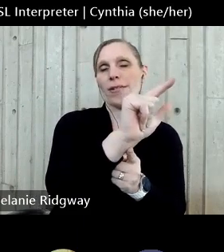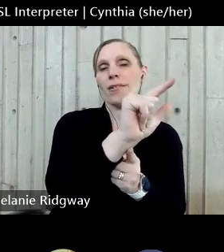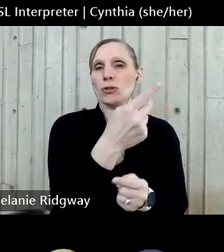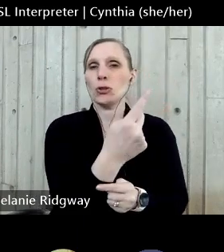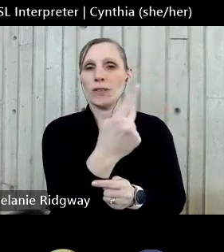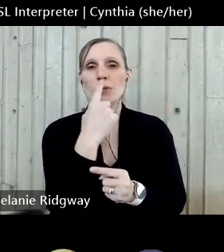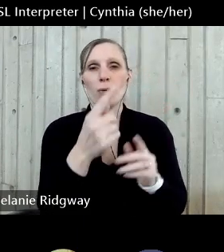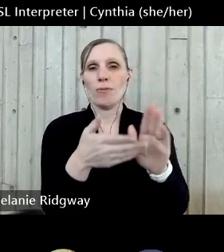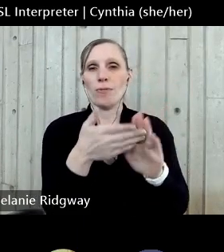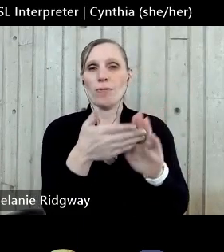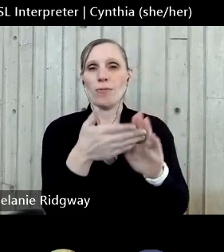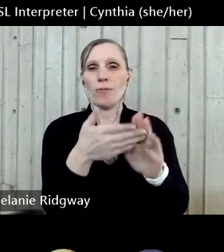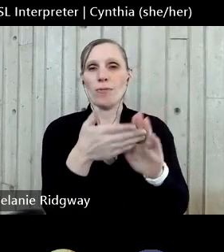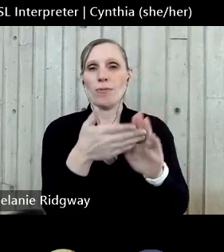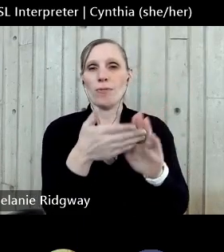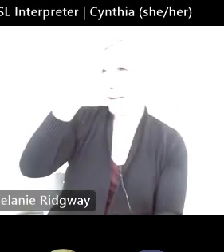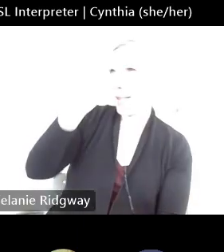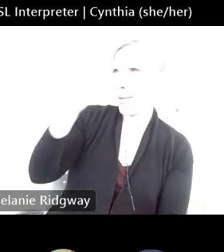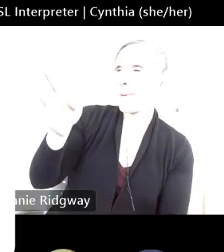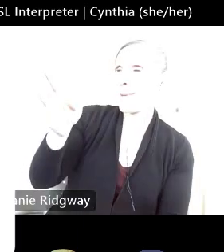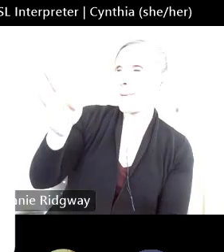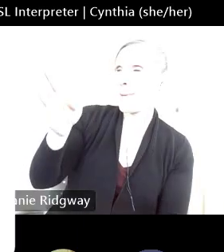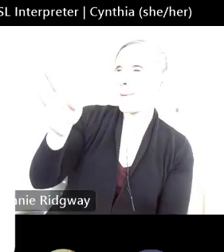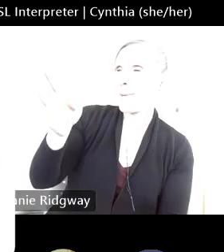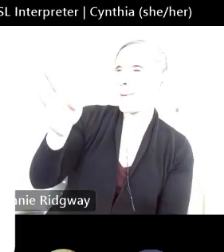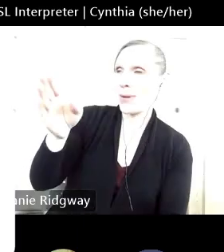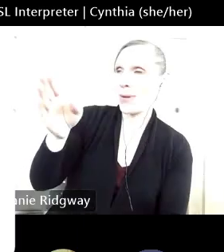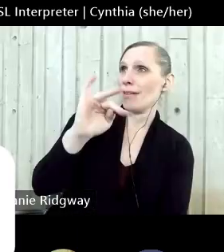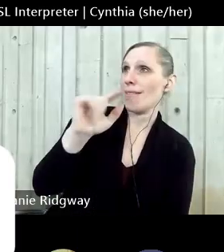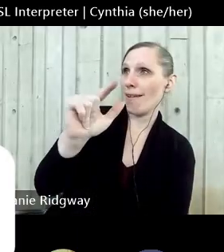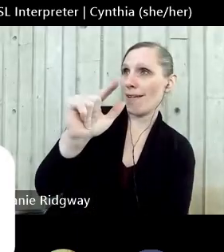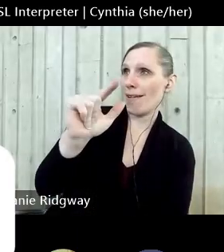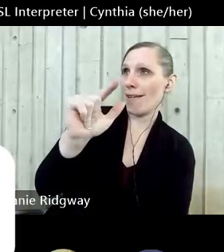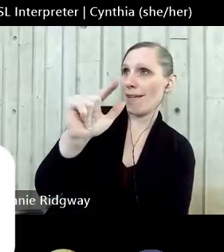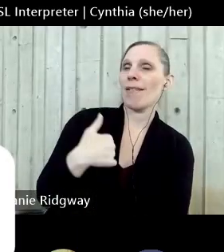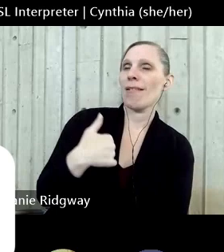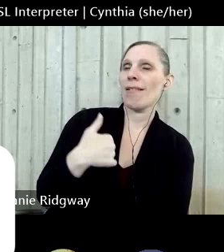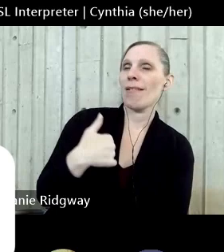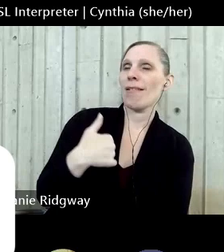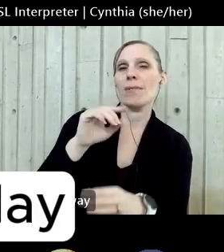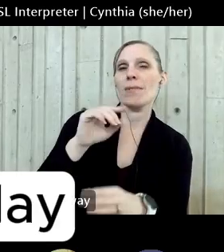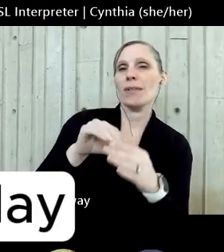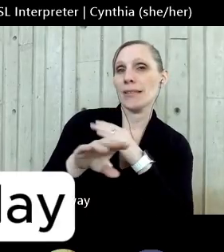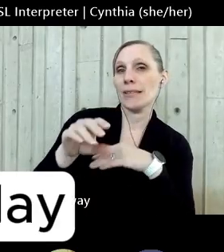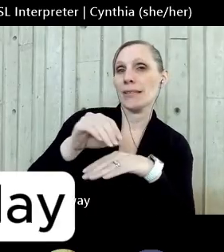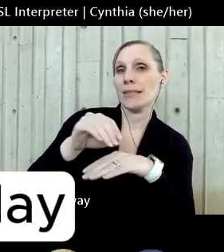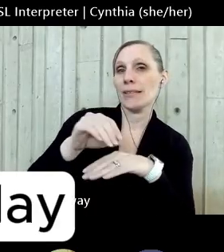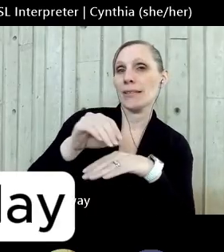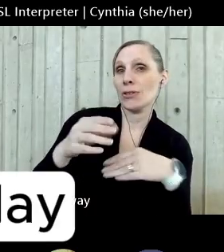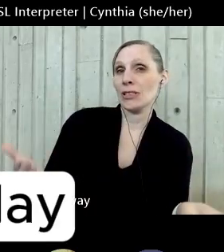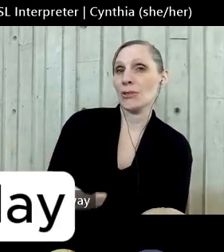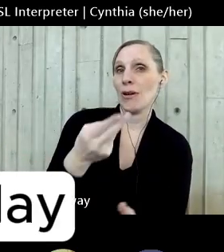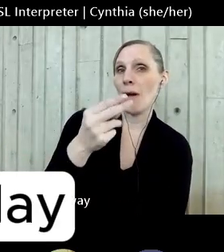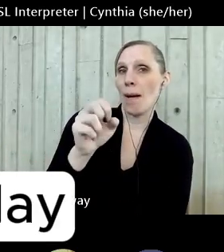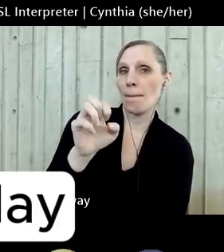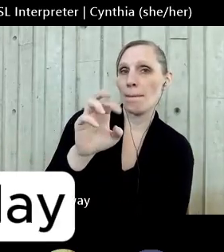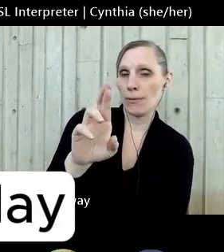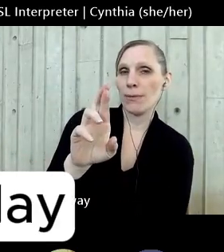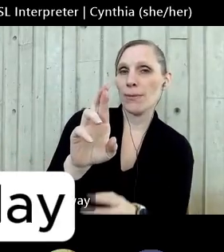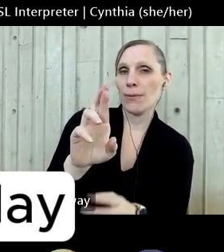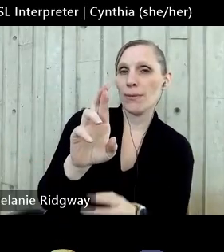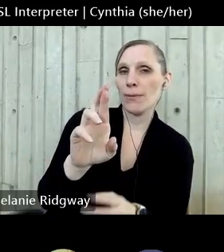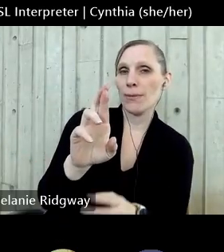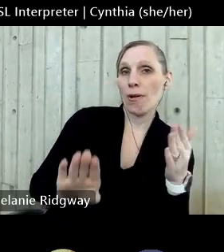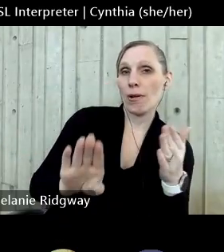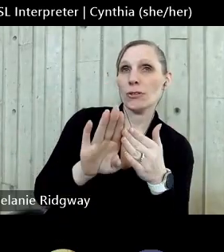Hi, everyone. Good afternoon. I'm Niall. I'm one of the accessibility consultants at Humber and looking forward to joining you